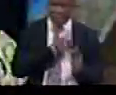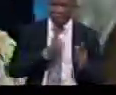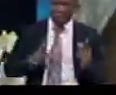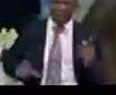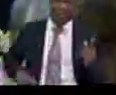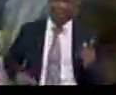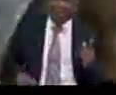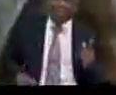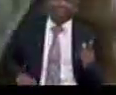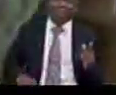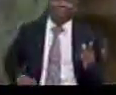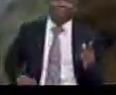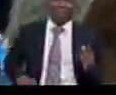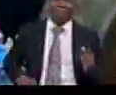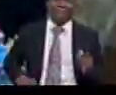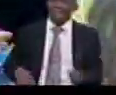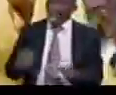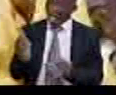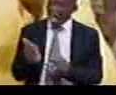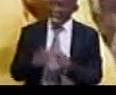the Lord.